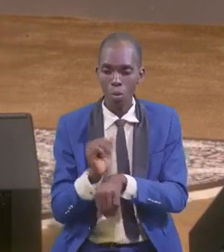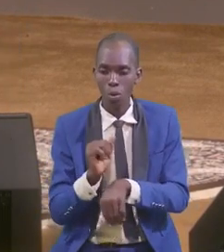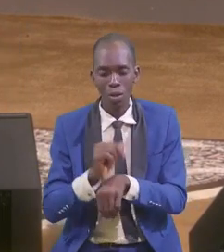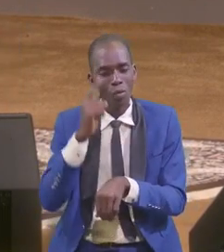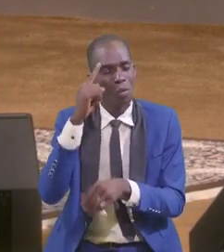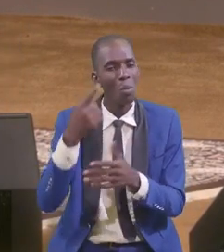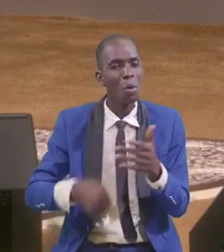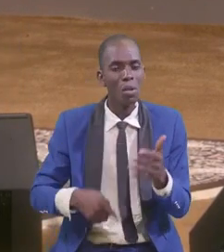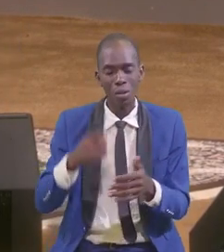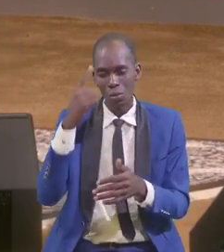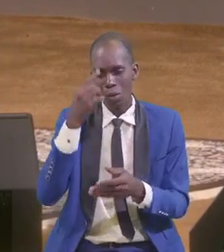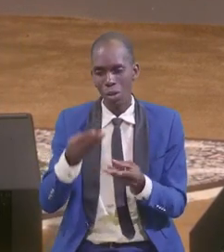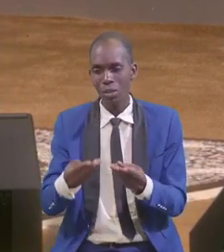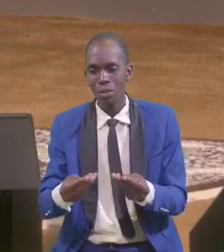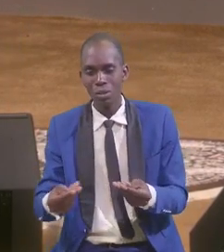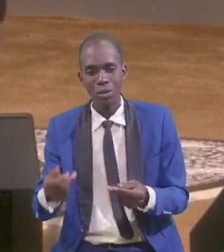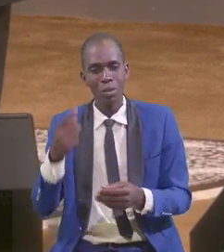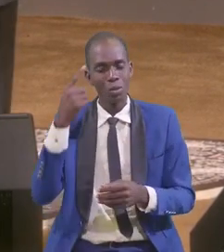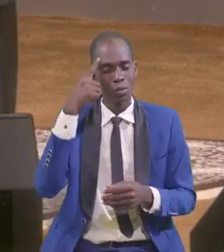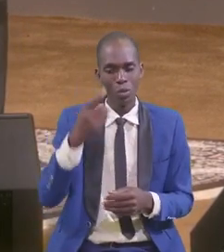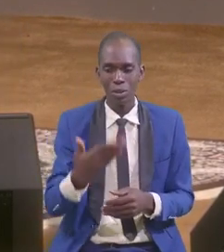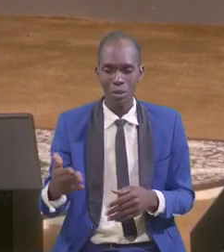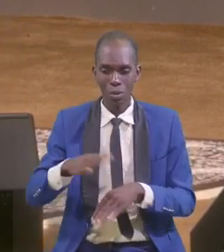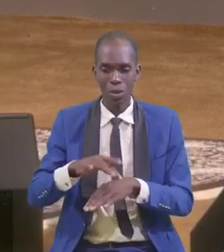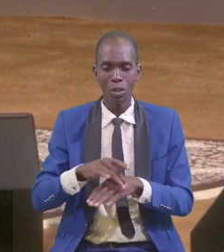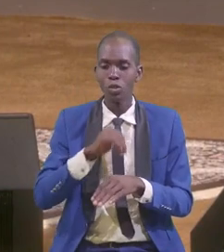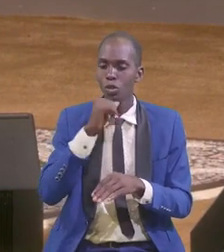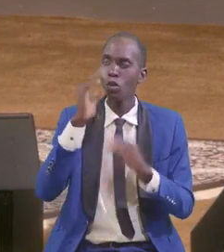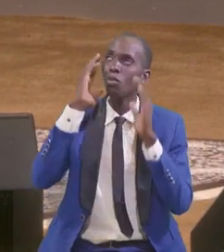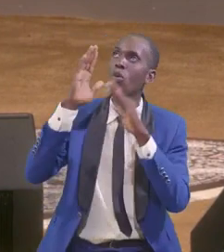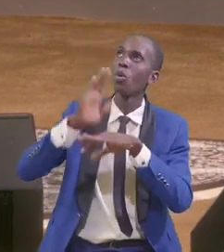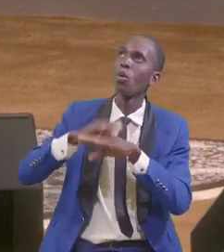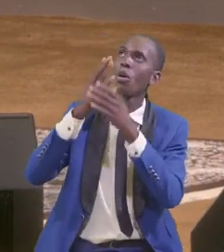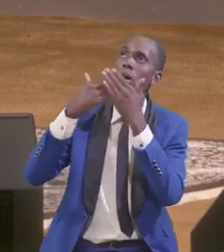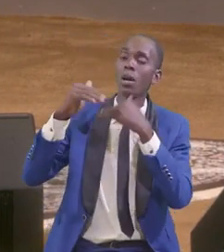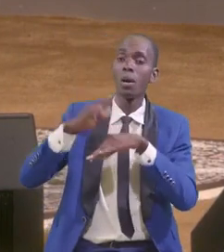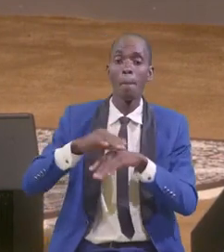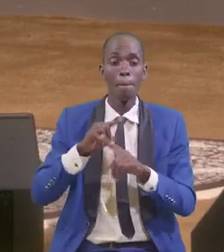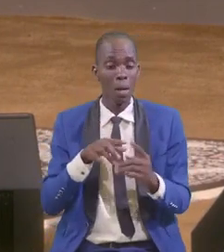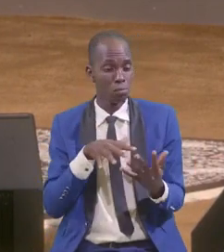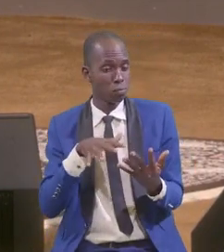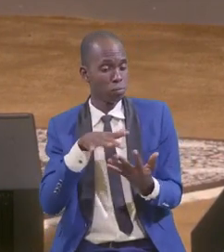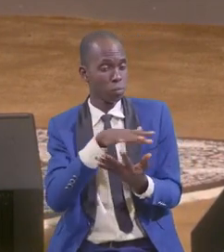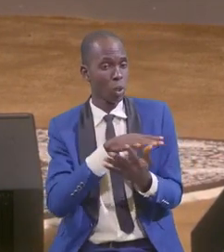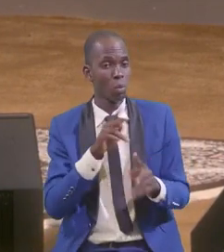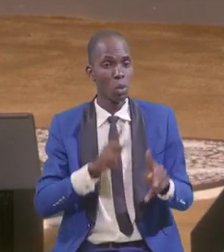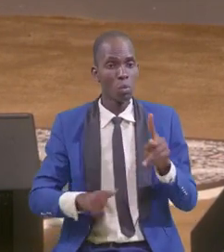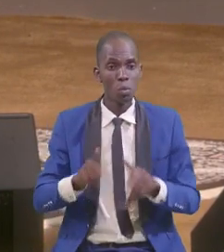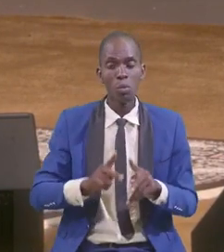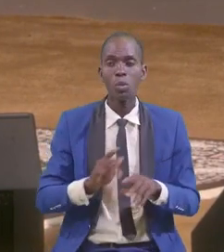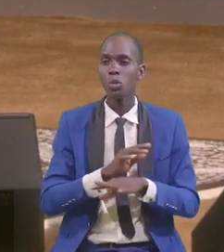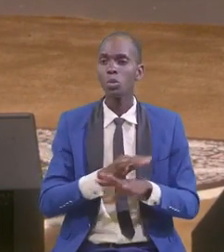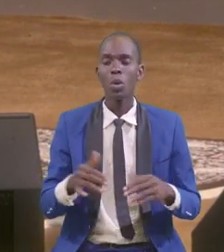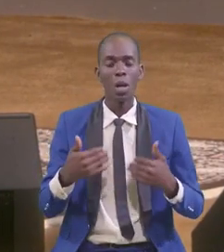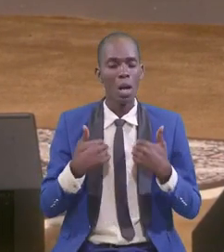sand and they're not looking at the things in heaven. But these people, they don't have the fear of the people of the